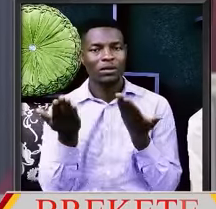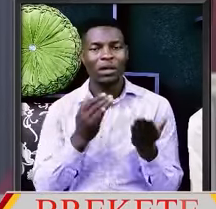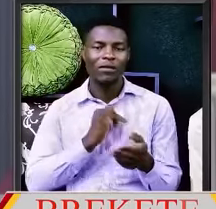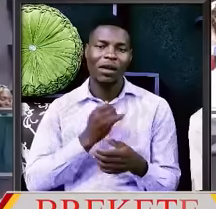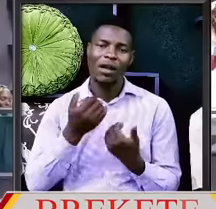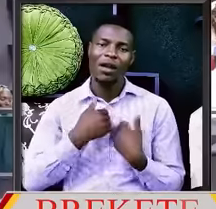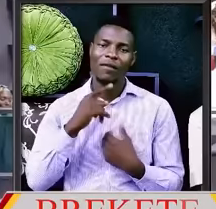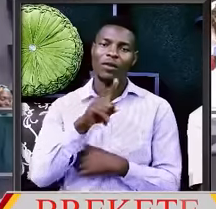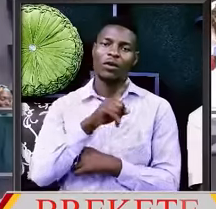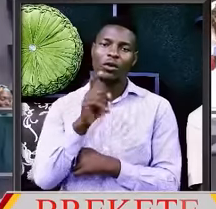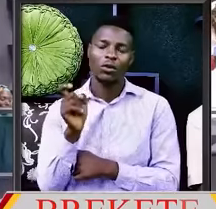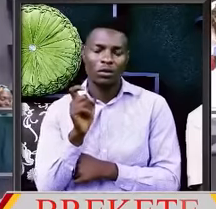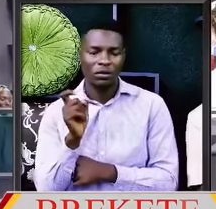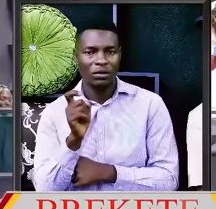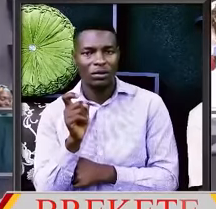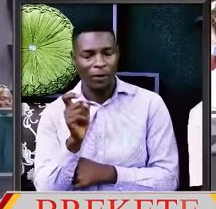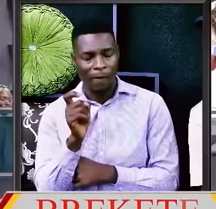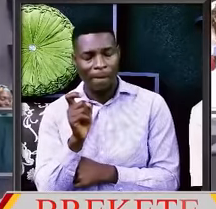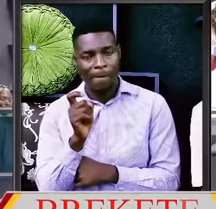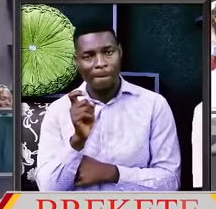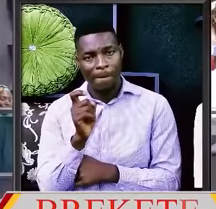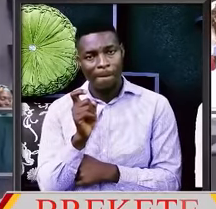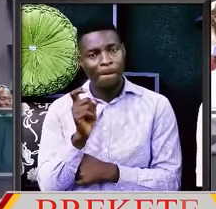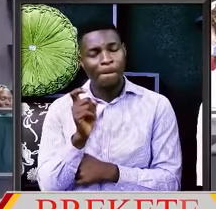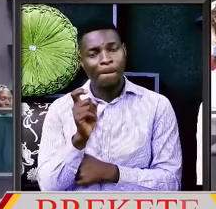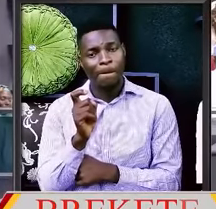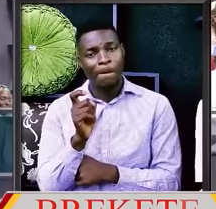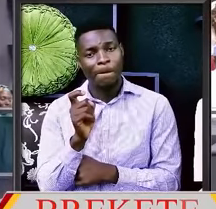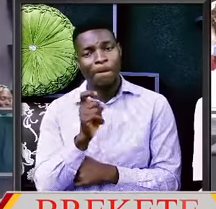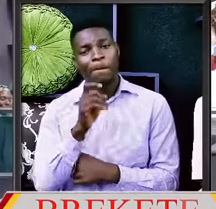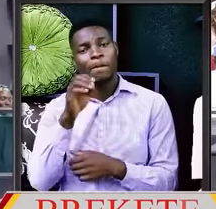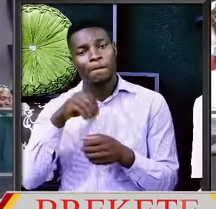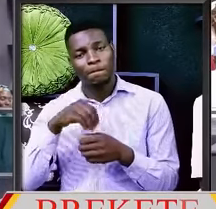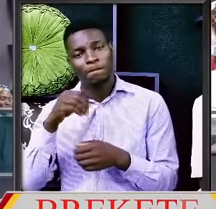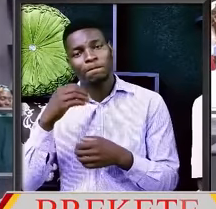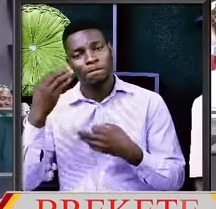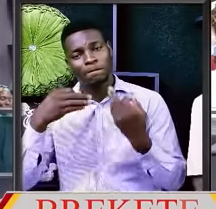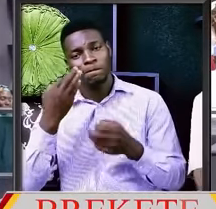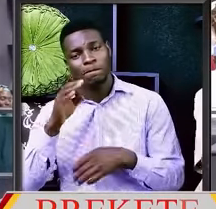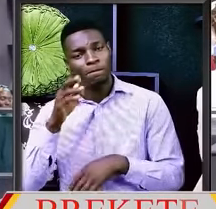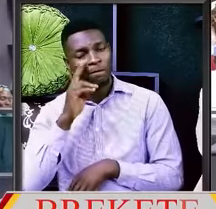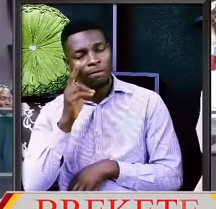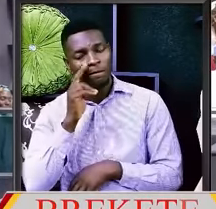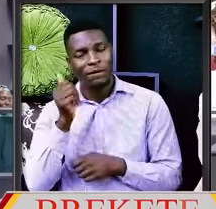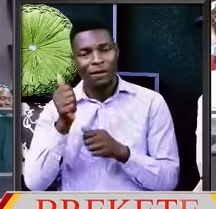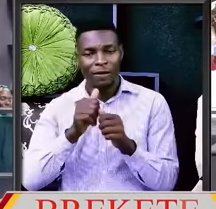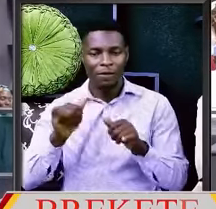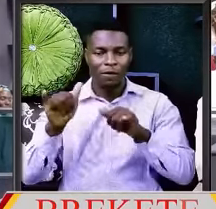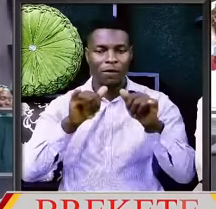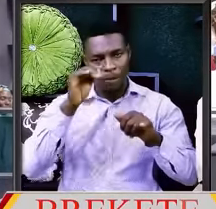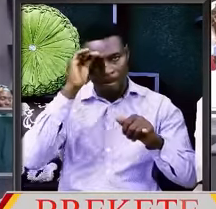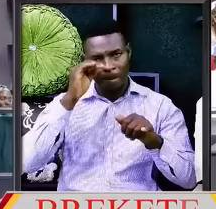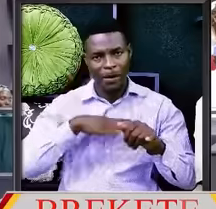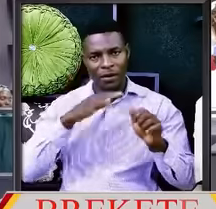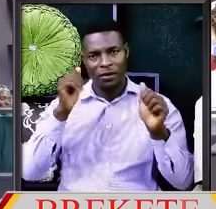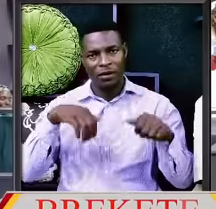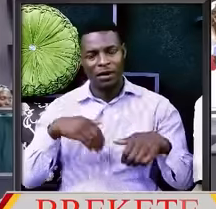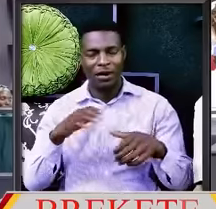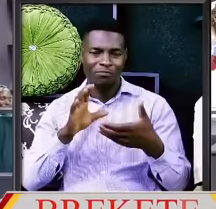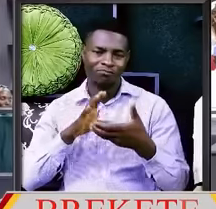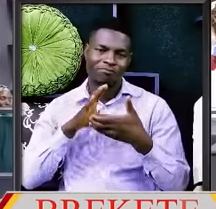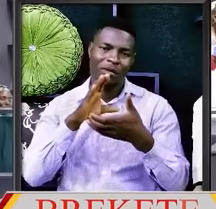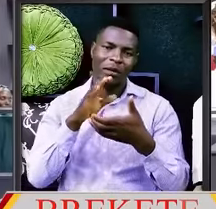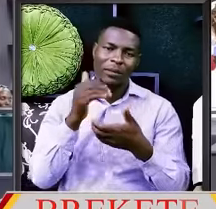100% faith in the justice of Nigeria. That means any common man can easily address or approach any